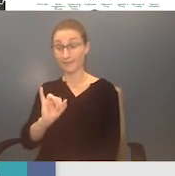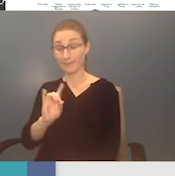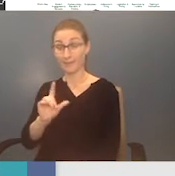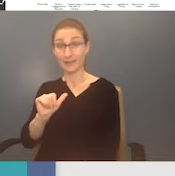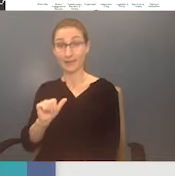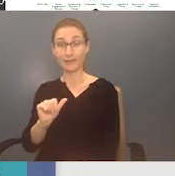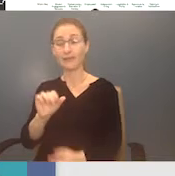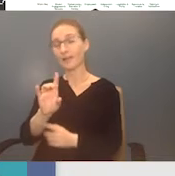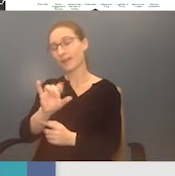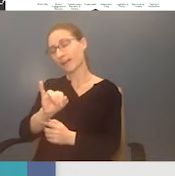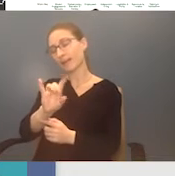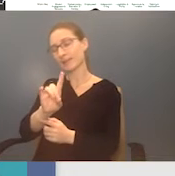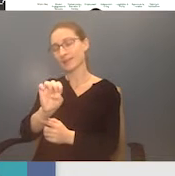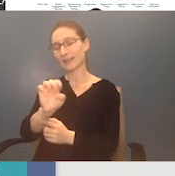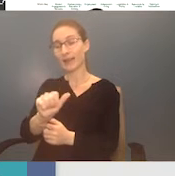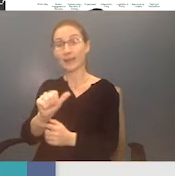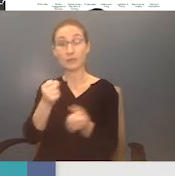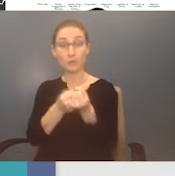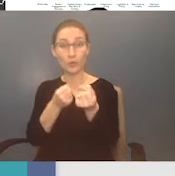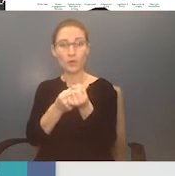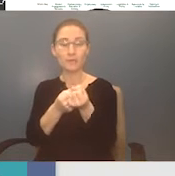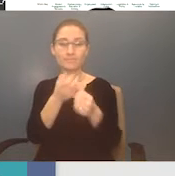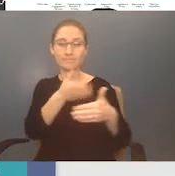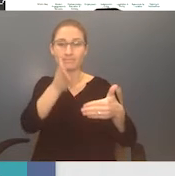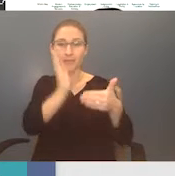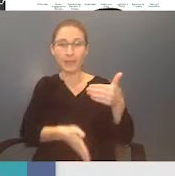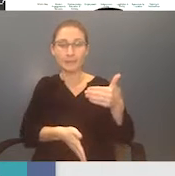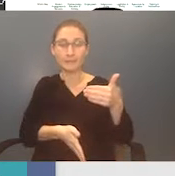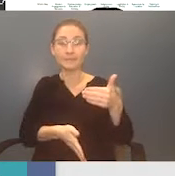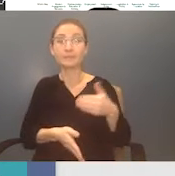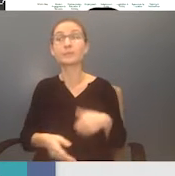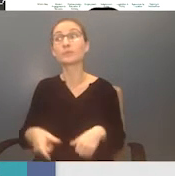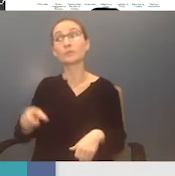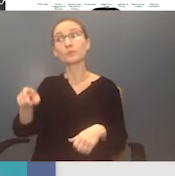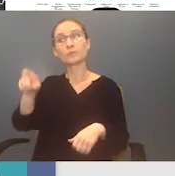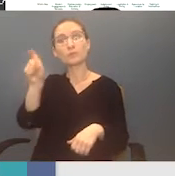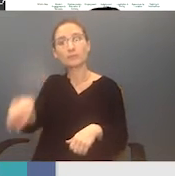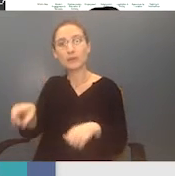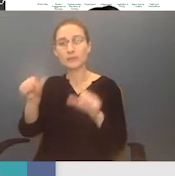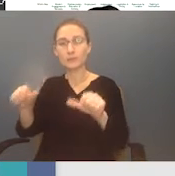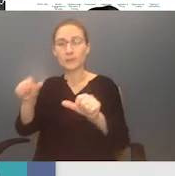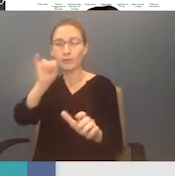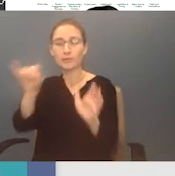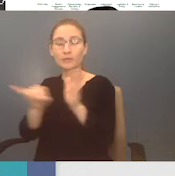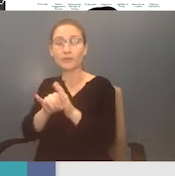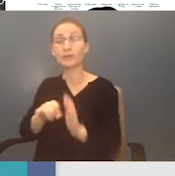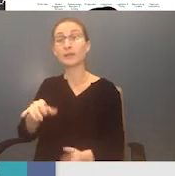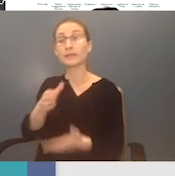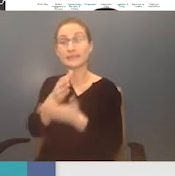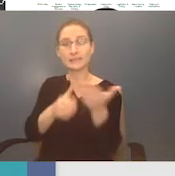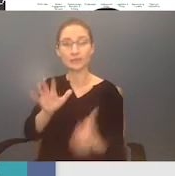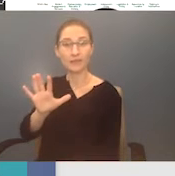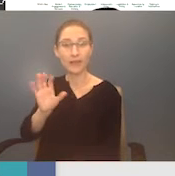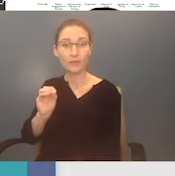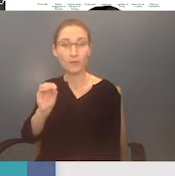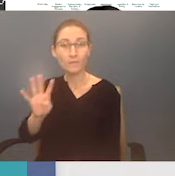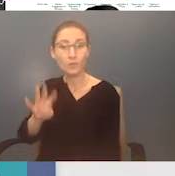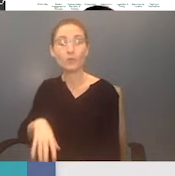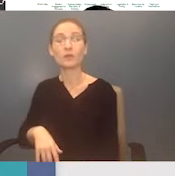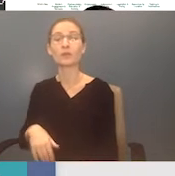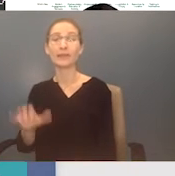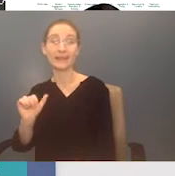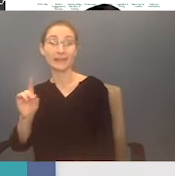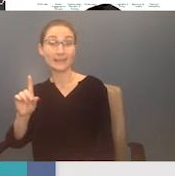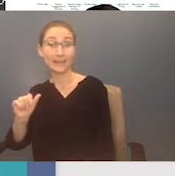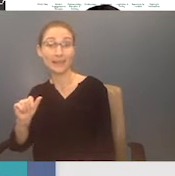IDEA end. And so really being able to navigate the Americans with Disabilities Act and the Rehabilitation Act Section 504 is huge. So